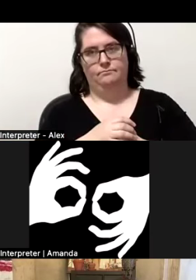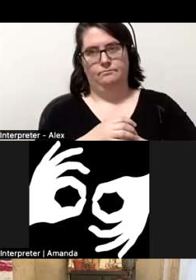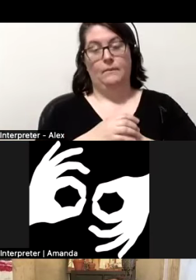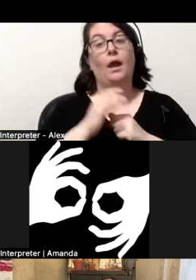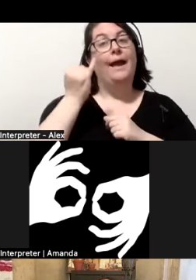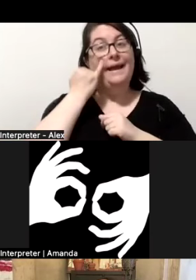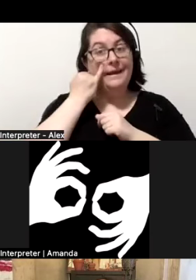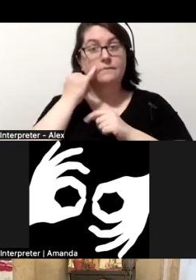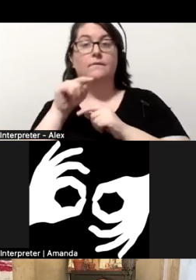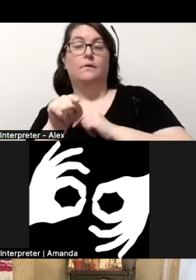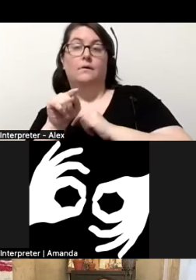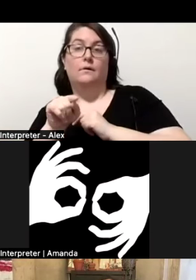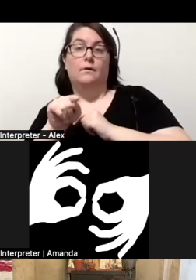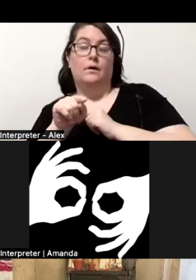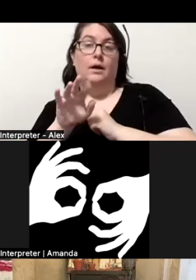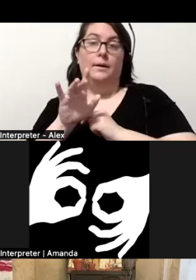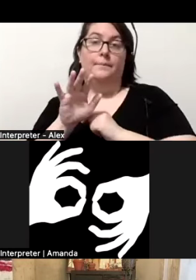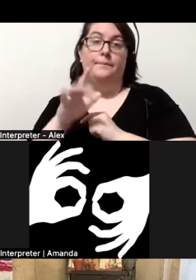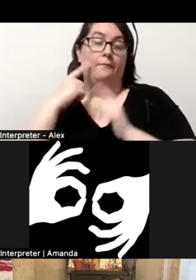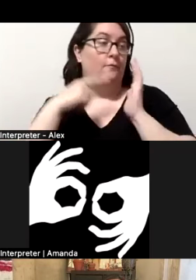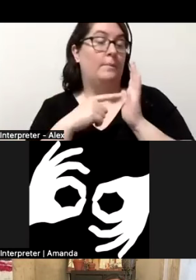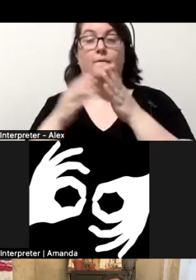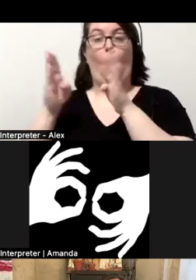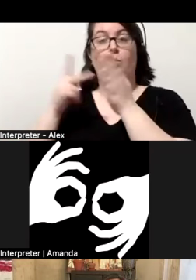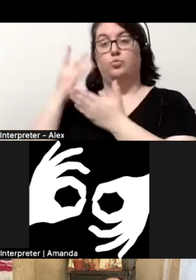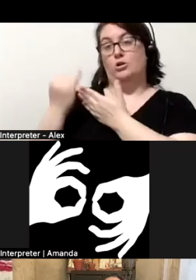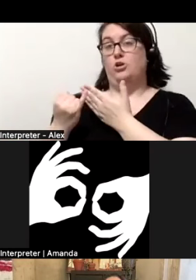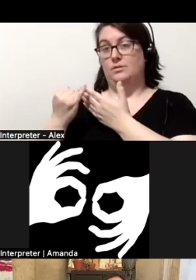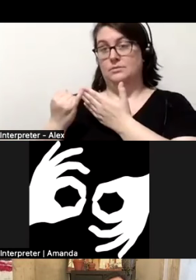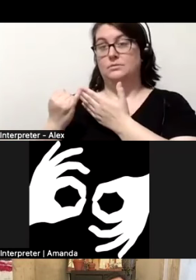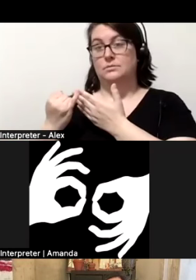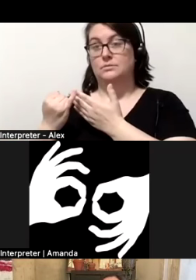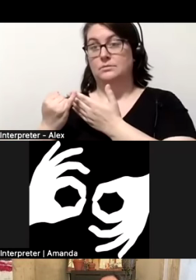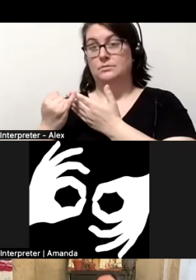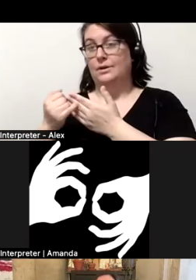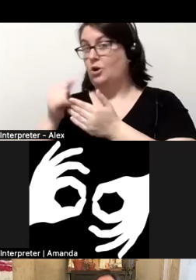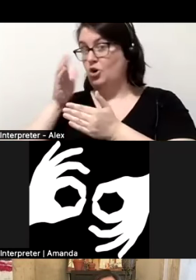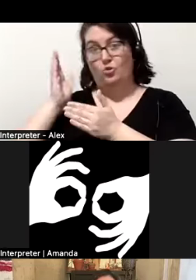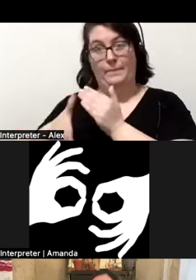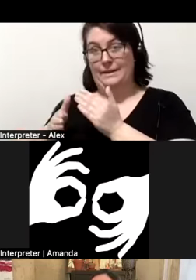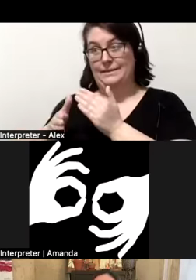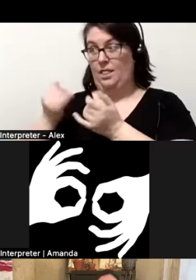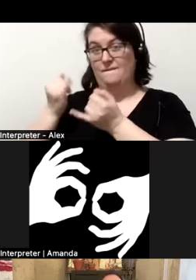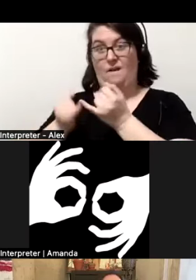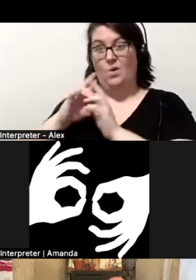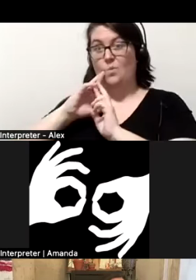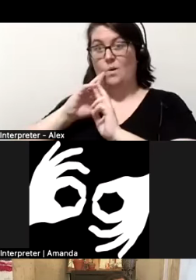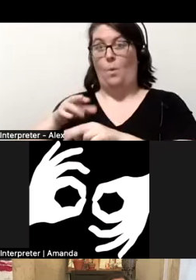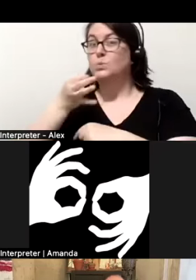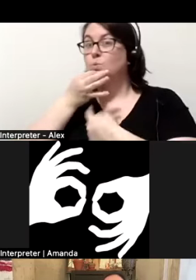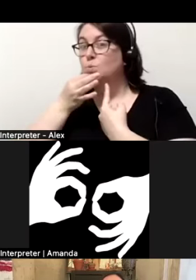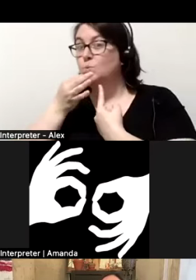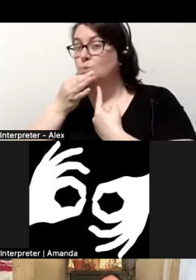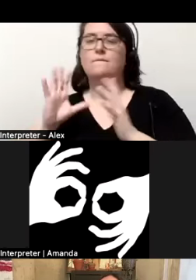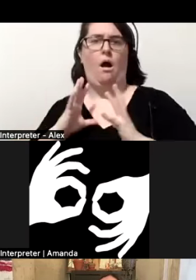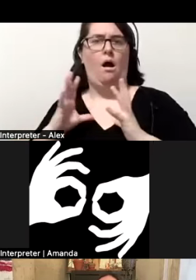have an open project that isn't currently complete and your final report deadline is upcoming, that's